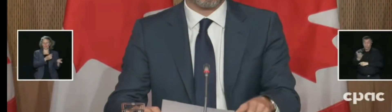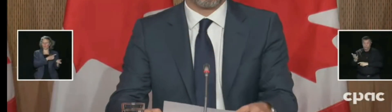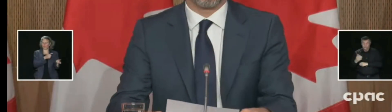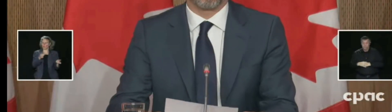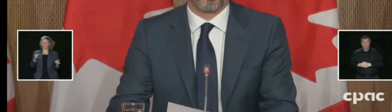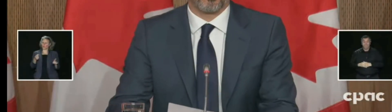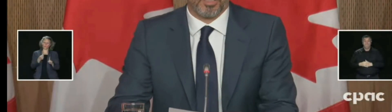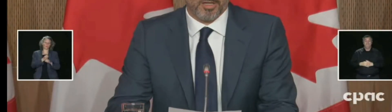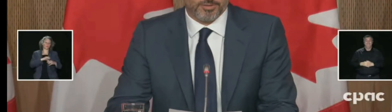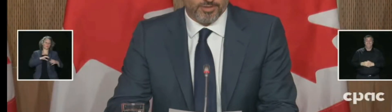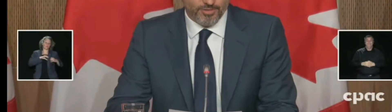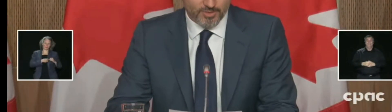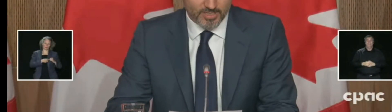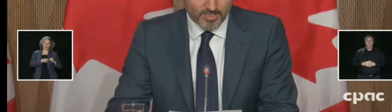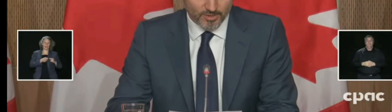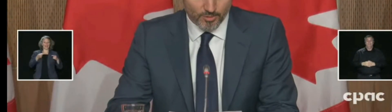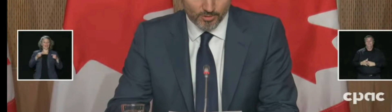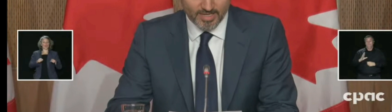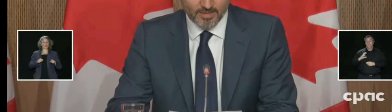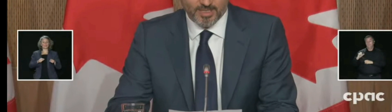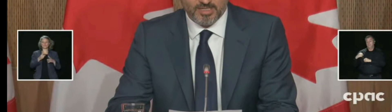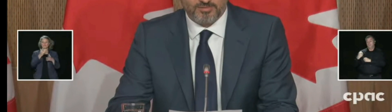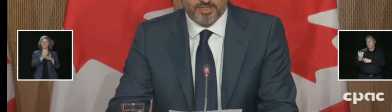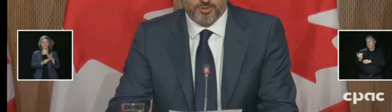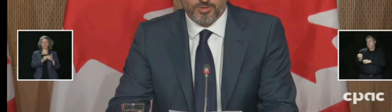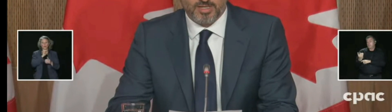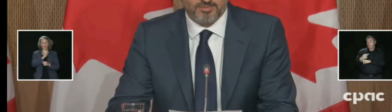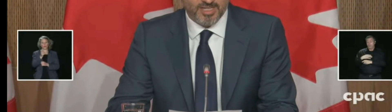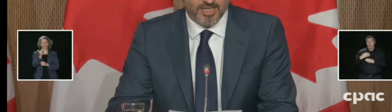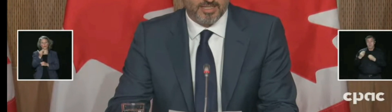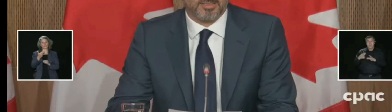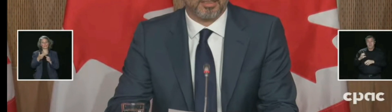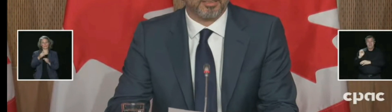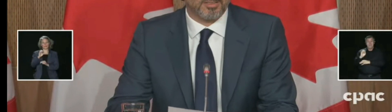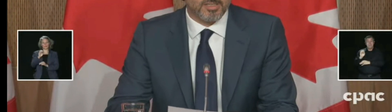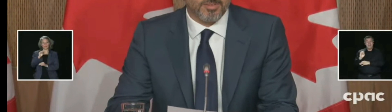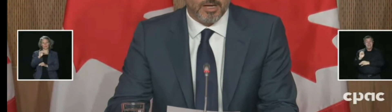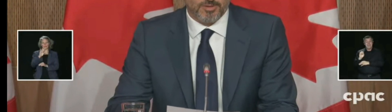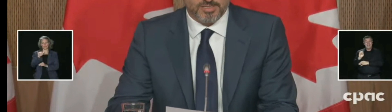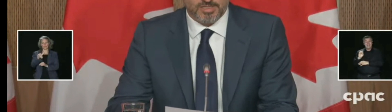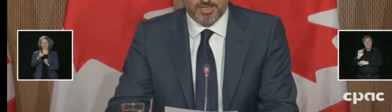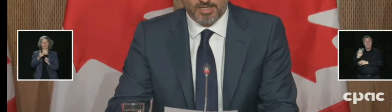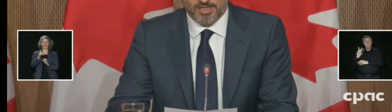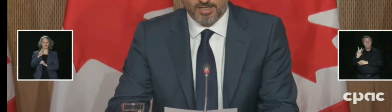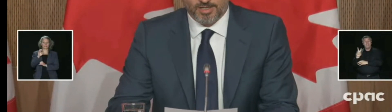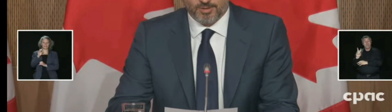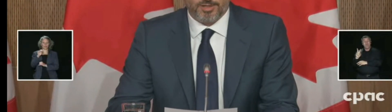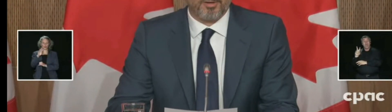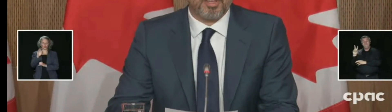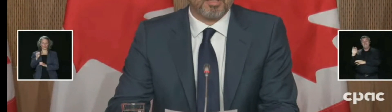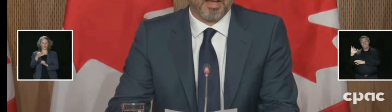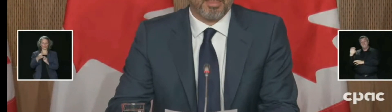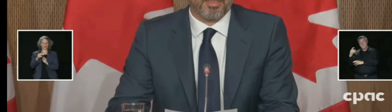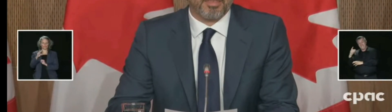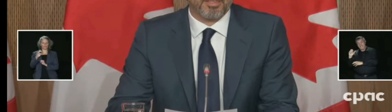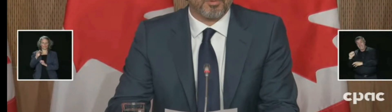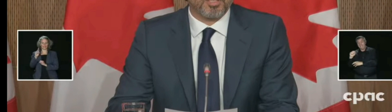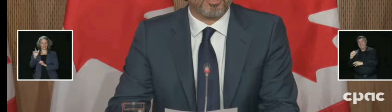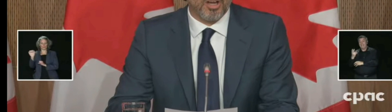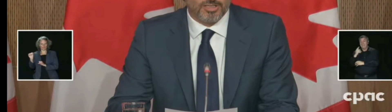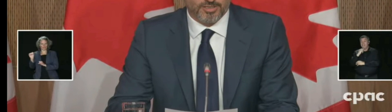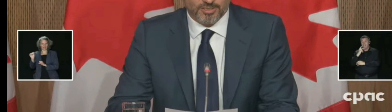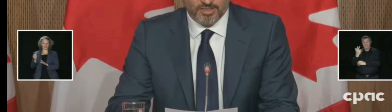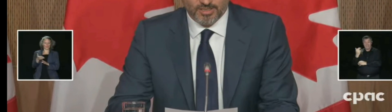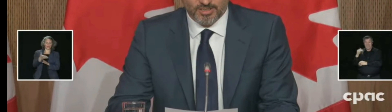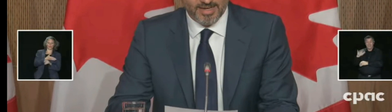A few days ago, we lost 13-year-old Emily Victoria Viegas to this virus. Earlier this month, it was